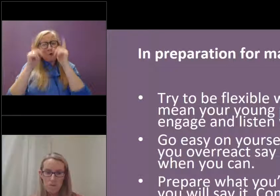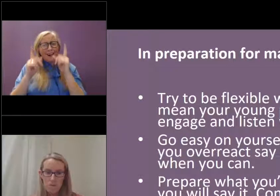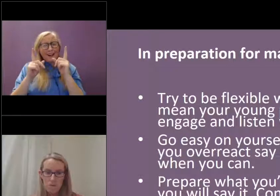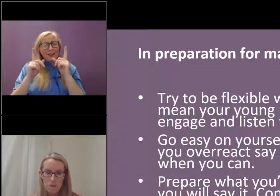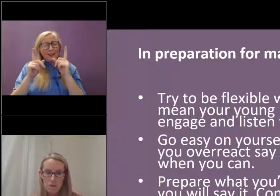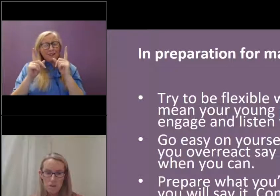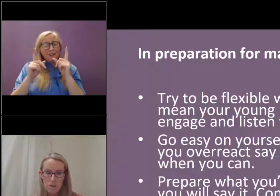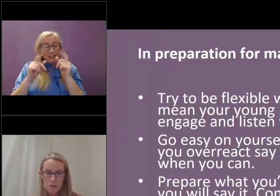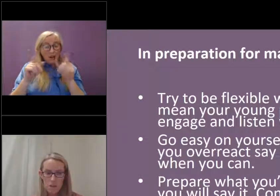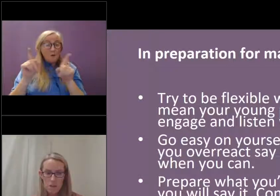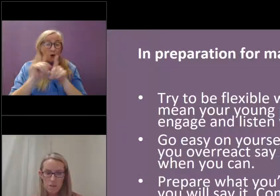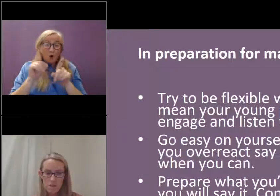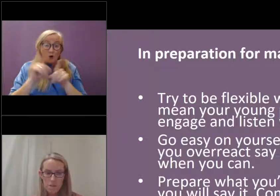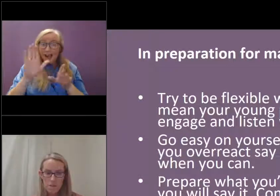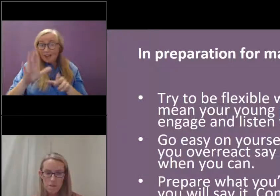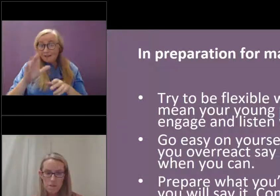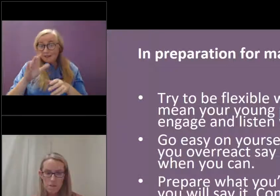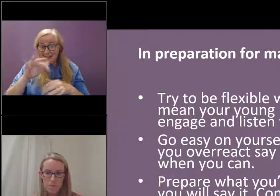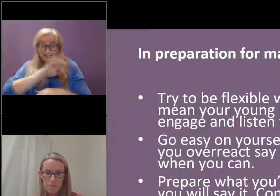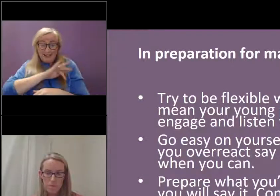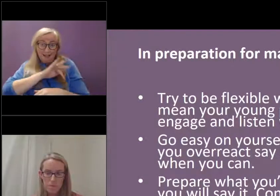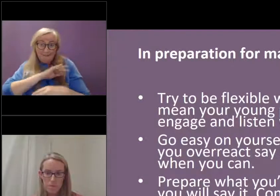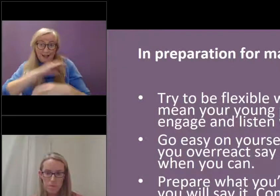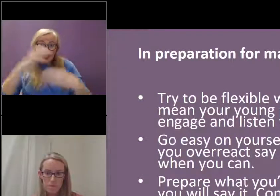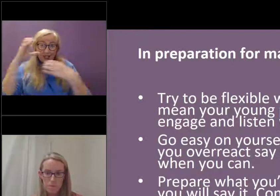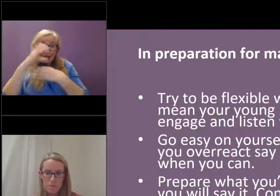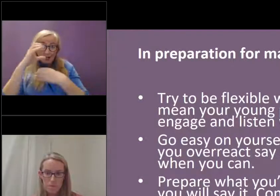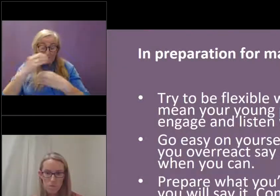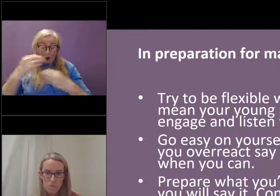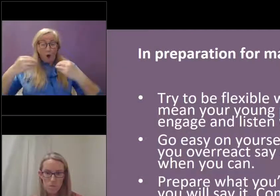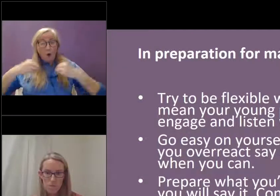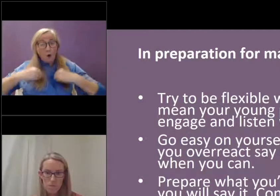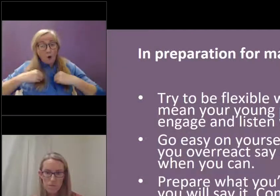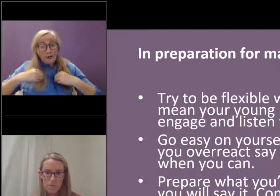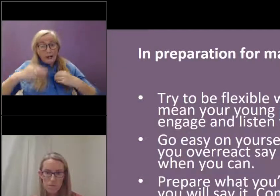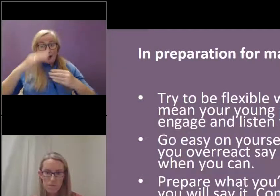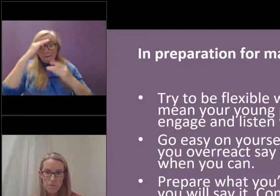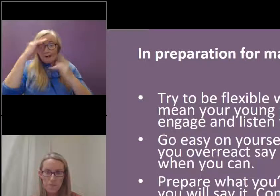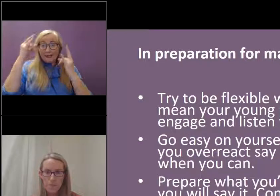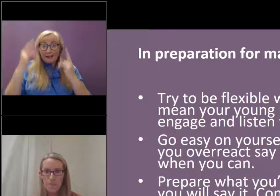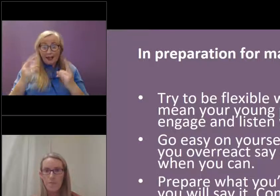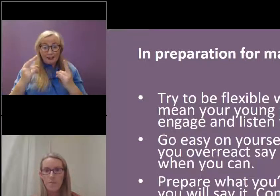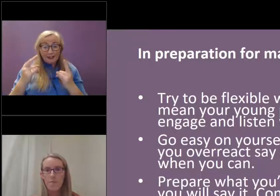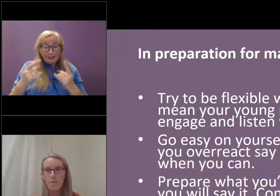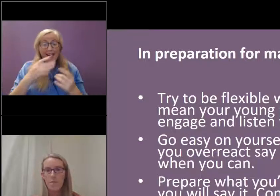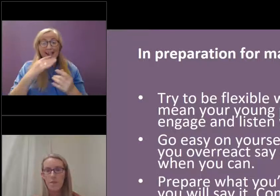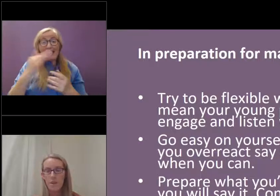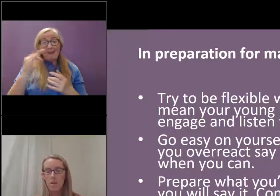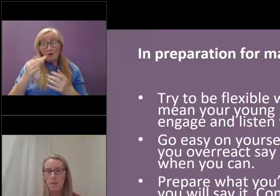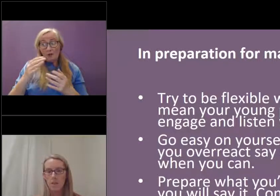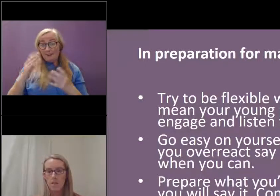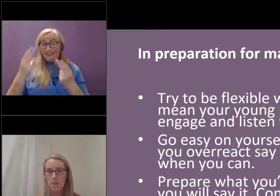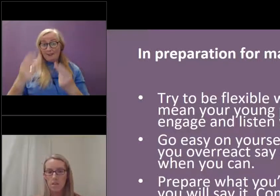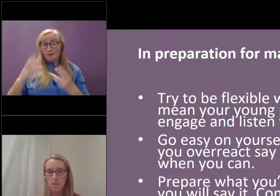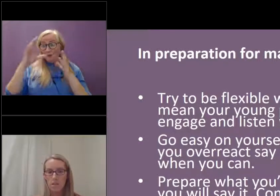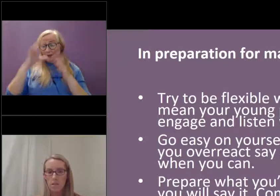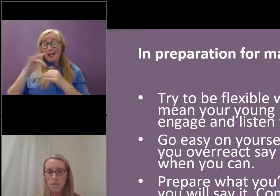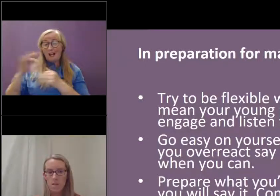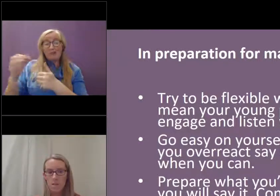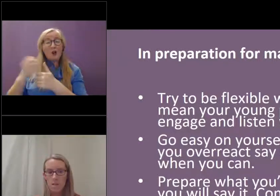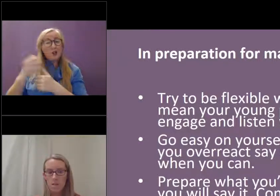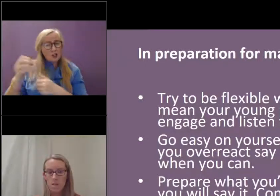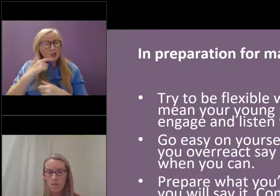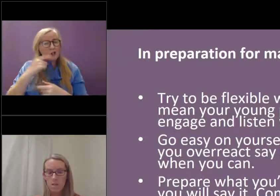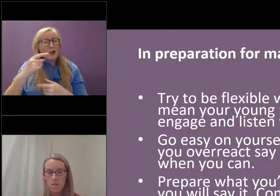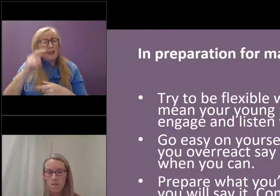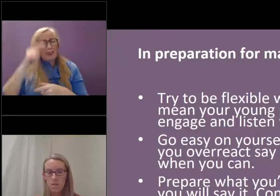minding your own mental health and well-being in order to be in the best place to support others. So what is going on for yourself